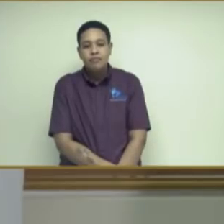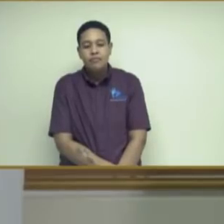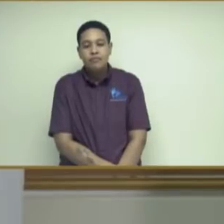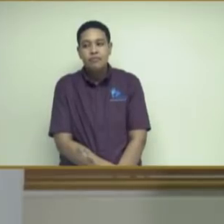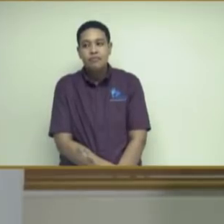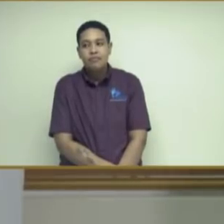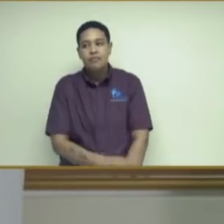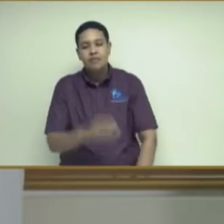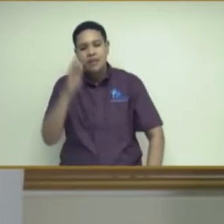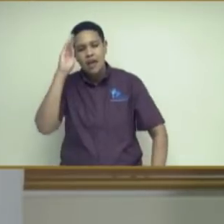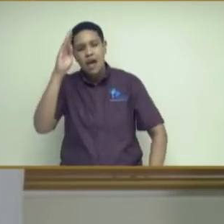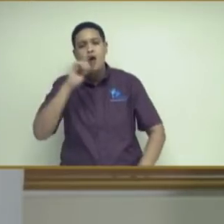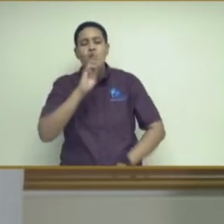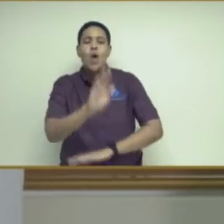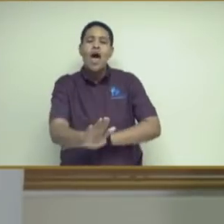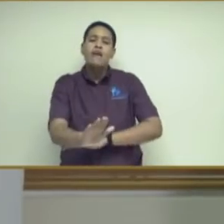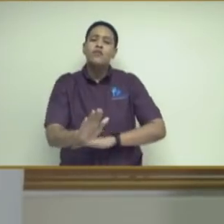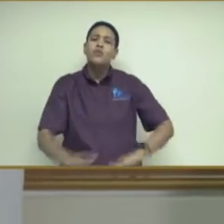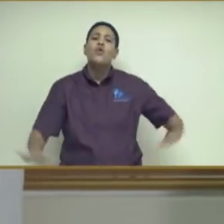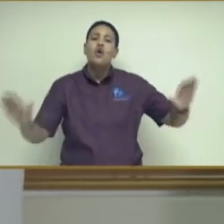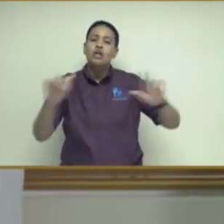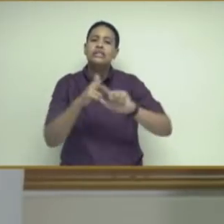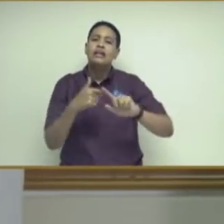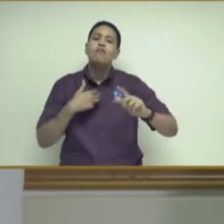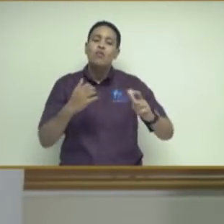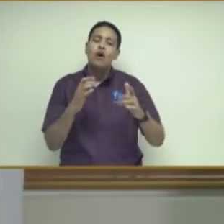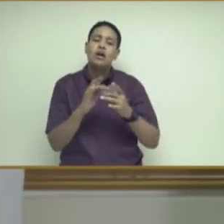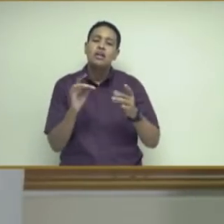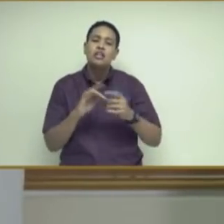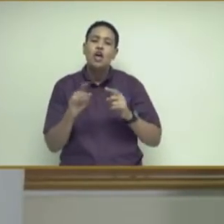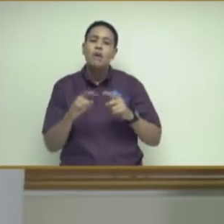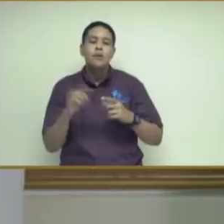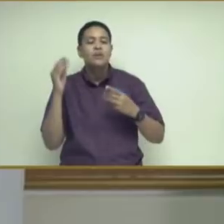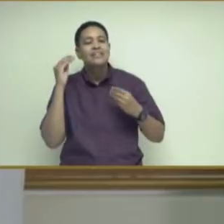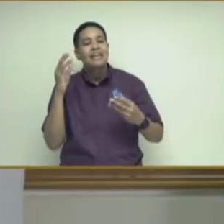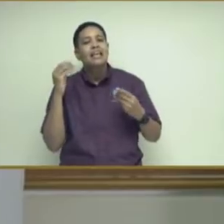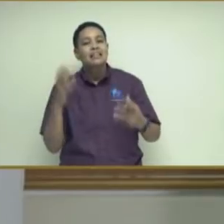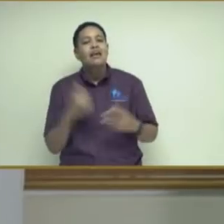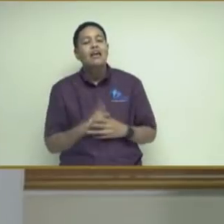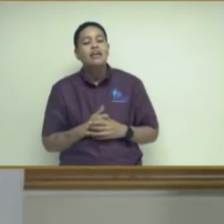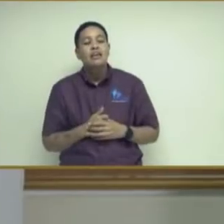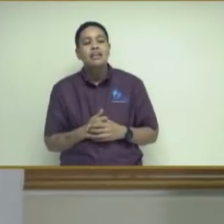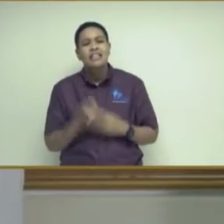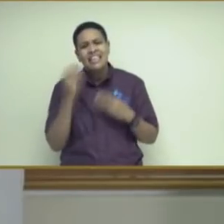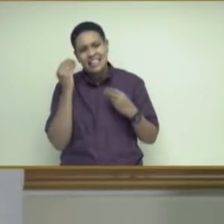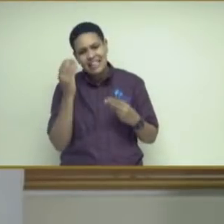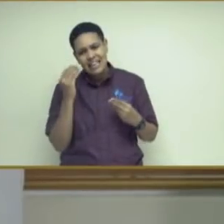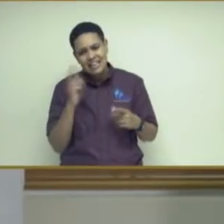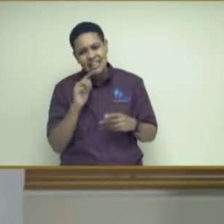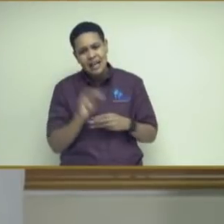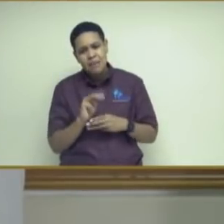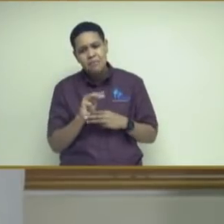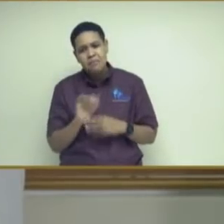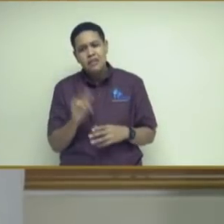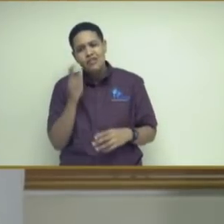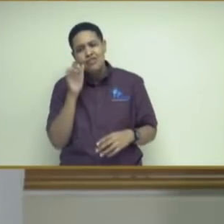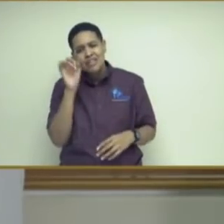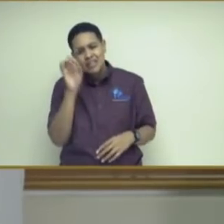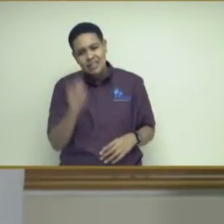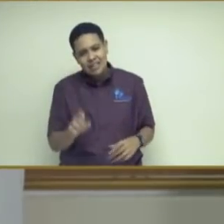Hi, good afternoon, everybody. I want to talk about data. The data that Minister just